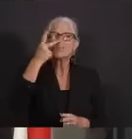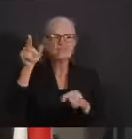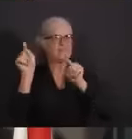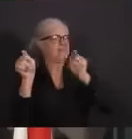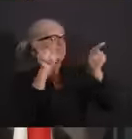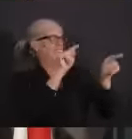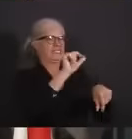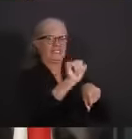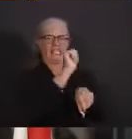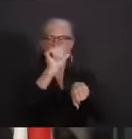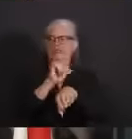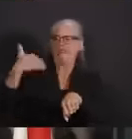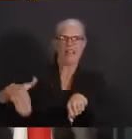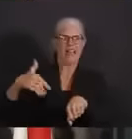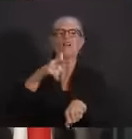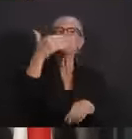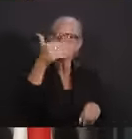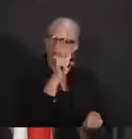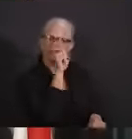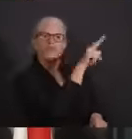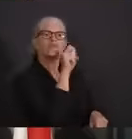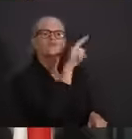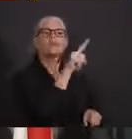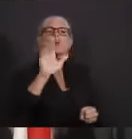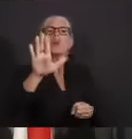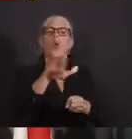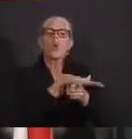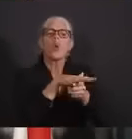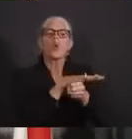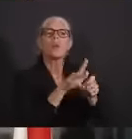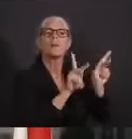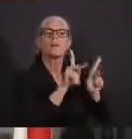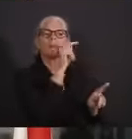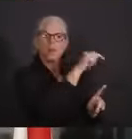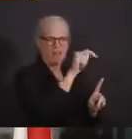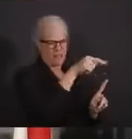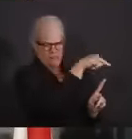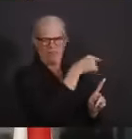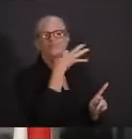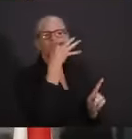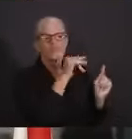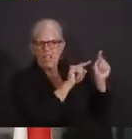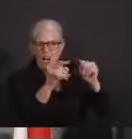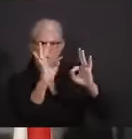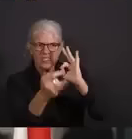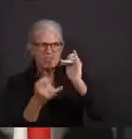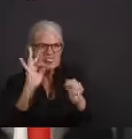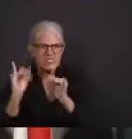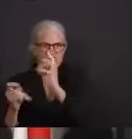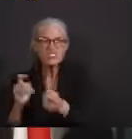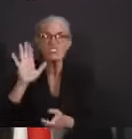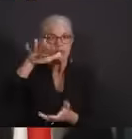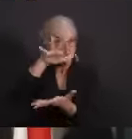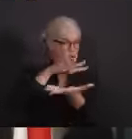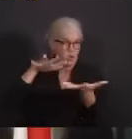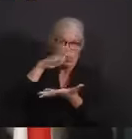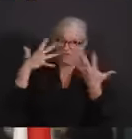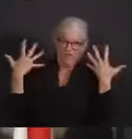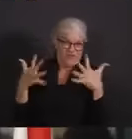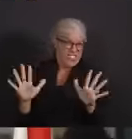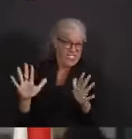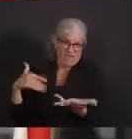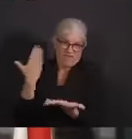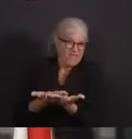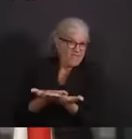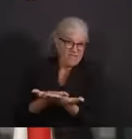to your local authorities so that they can help protect people and mitigate it. So the storm is here. It's time for everybody to hunker